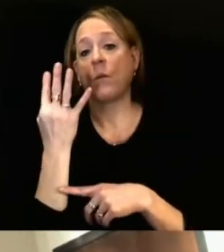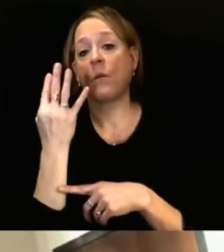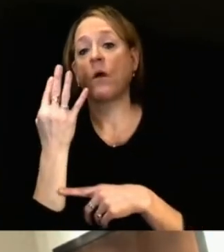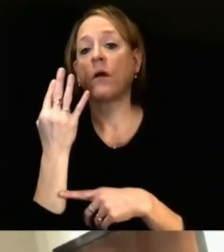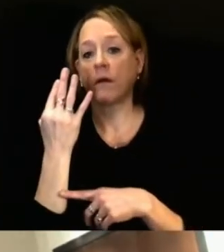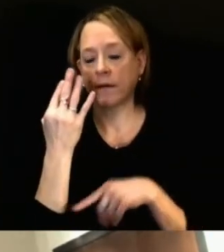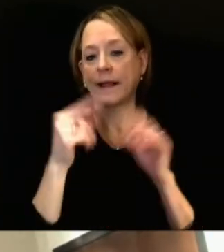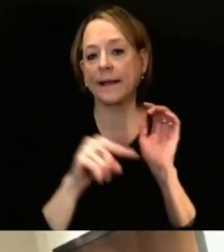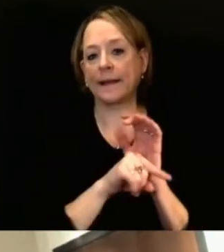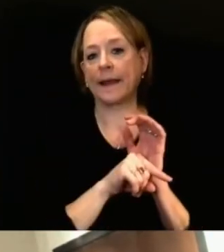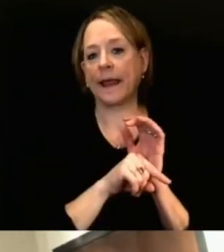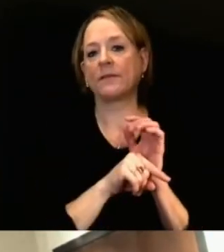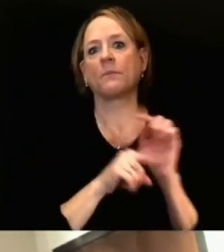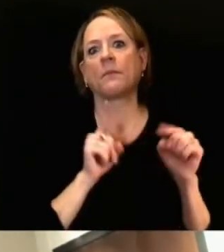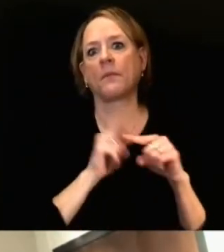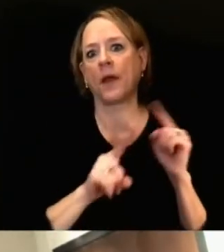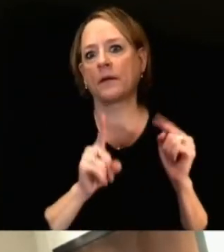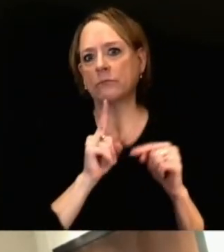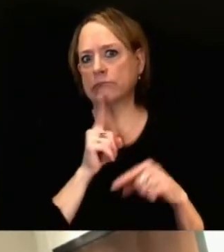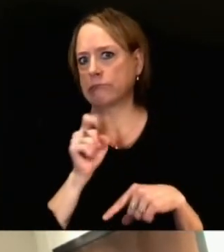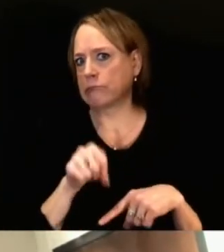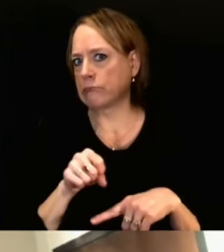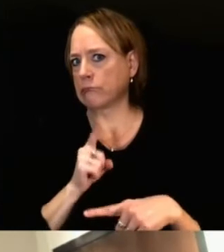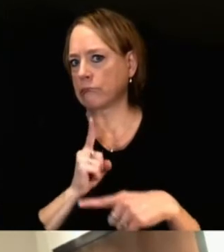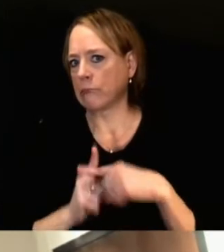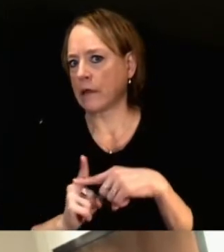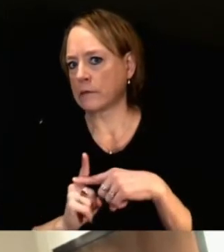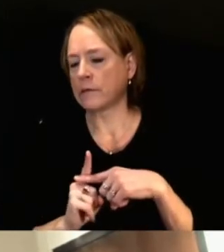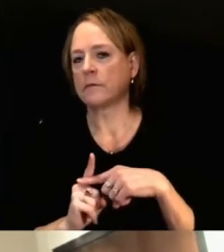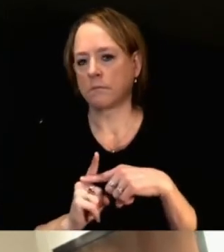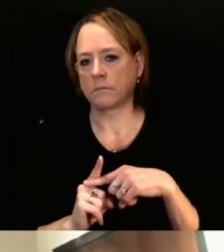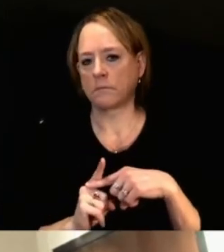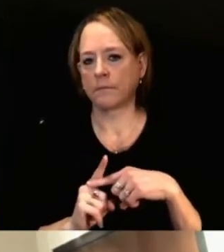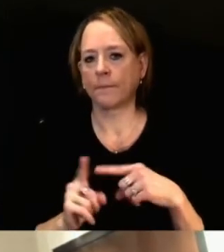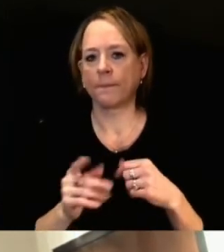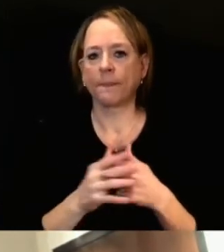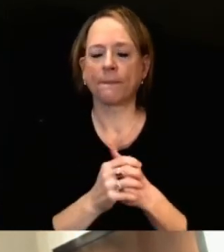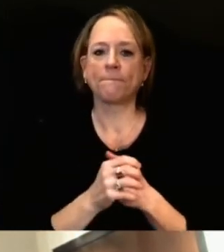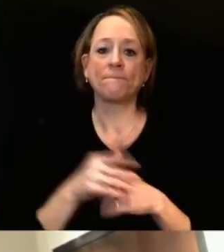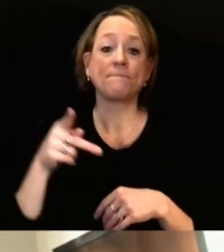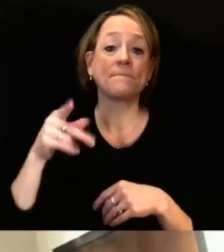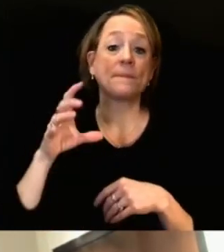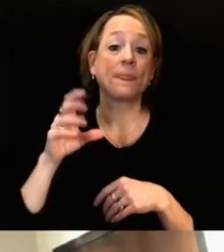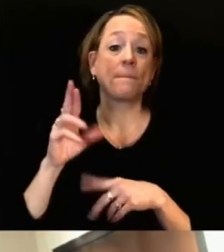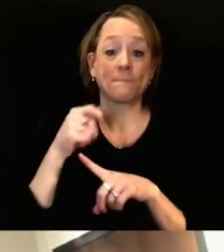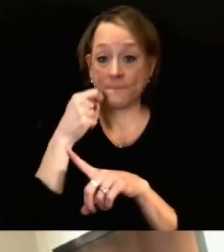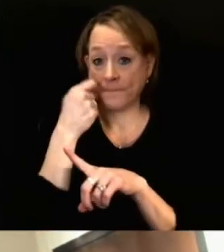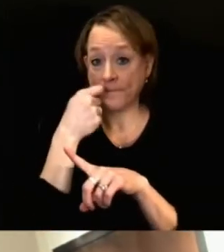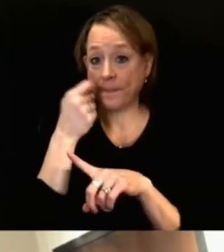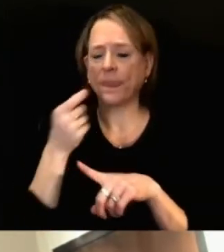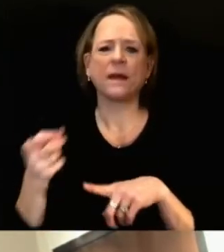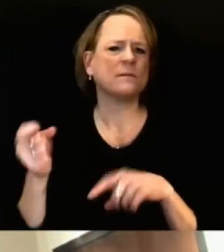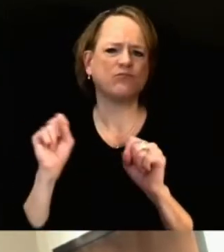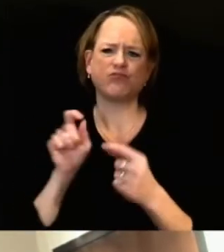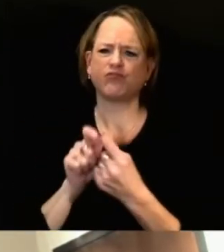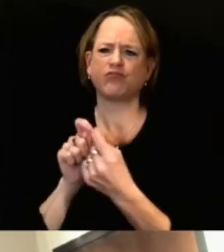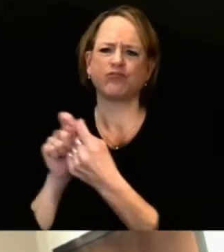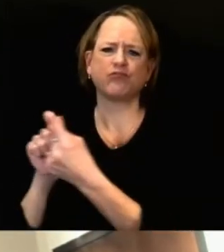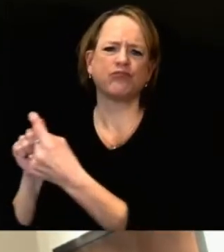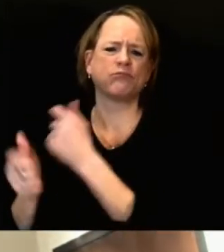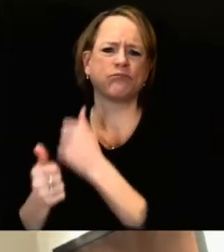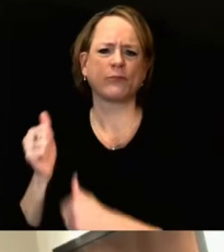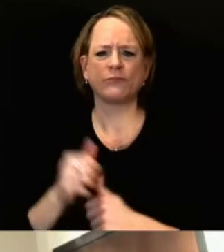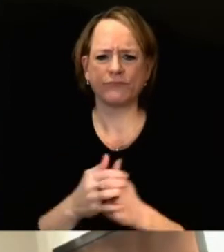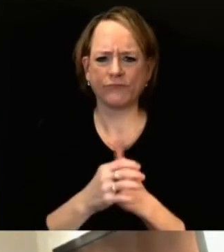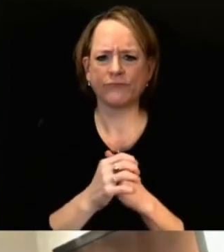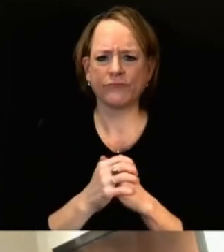that's important for people to know if someone has a clinical illness that resembles COVID very strongly,